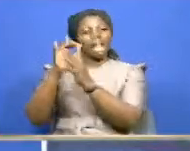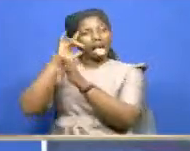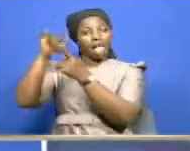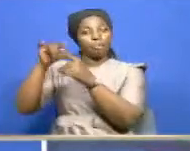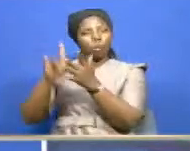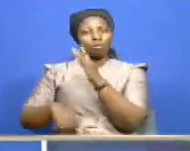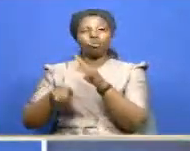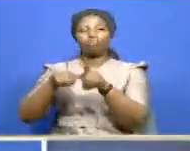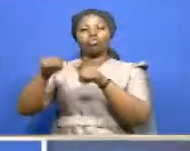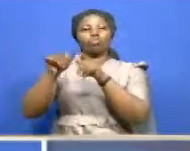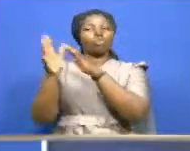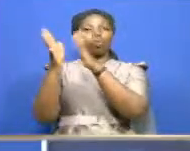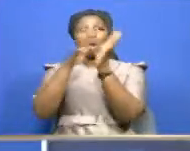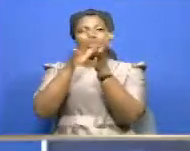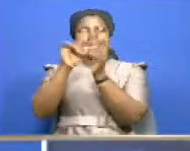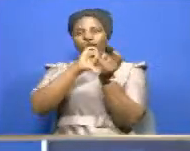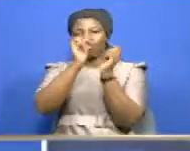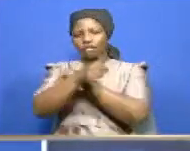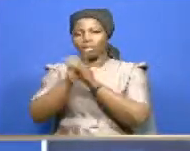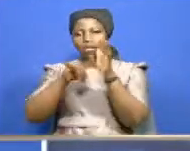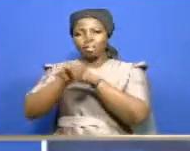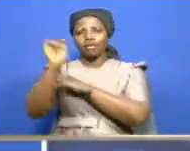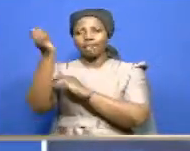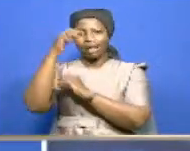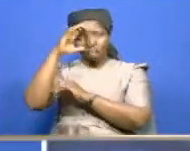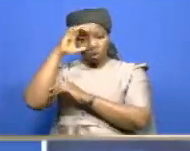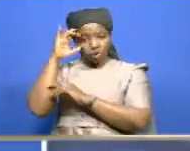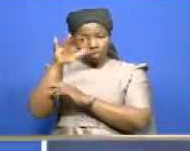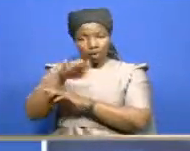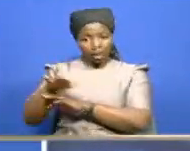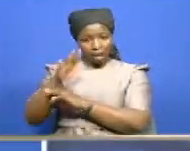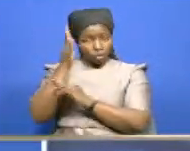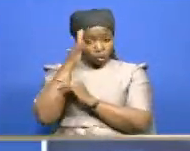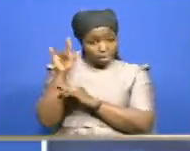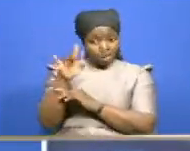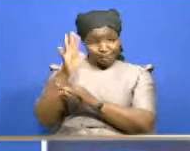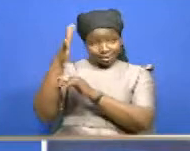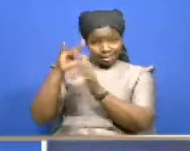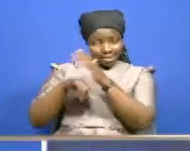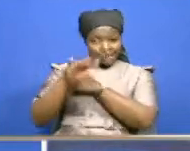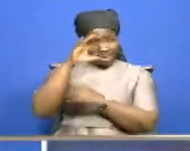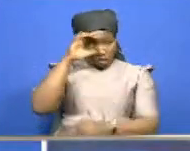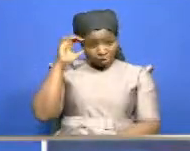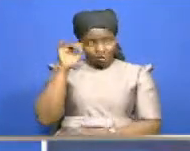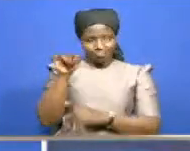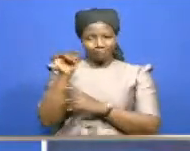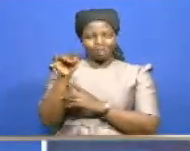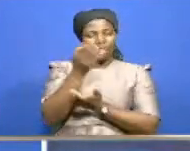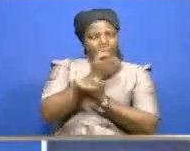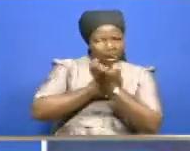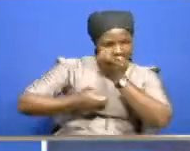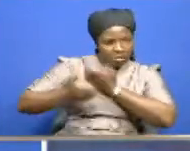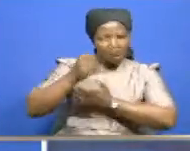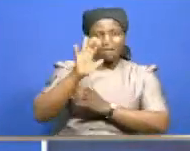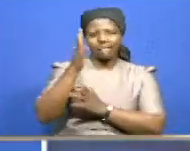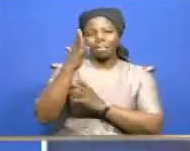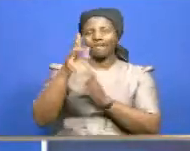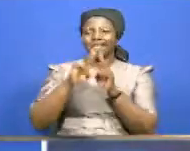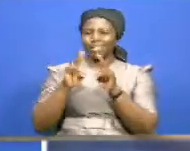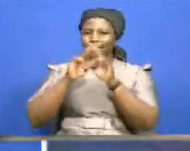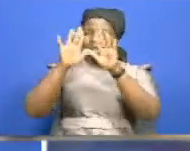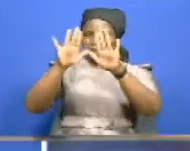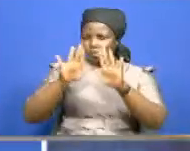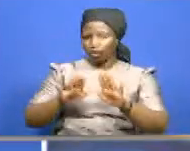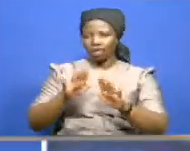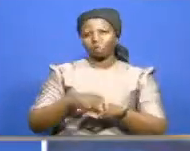change along Kenya's coastline. Tunajua hii migogo katika coast ndio economic tree of importance within the